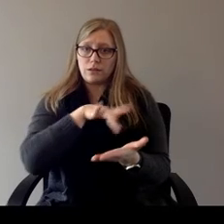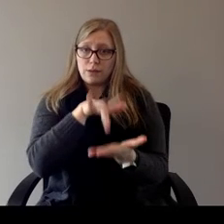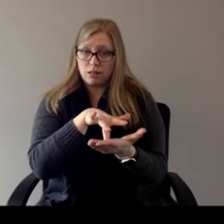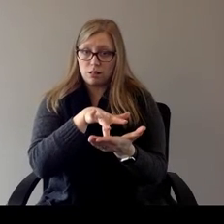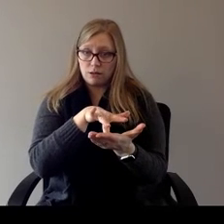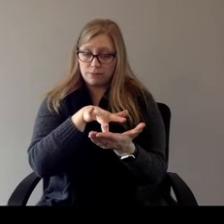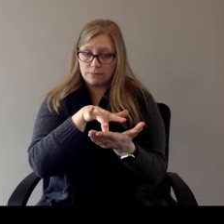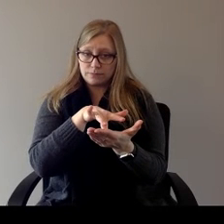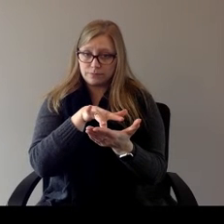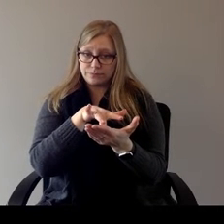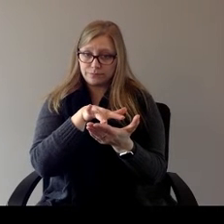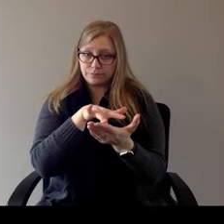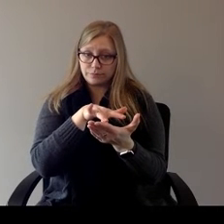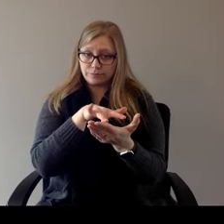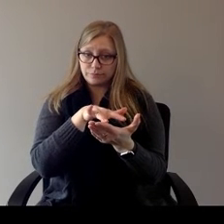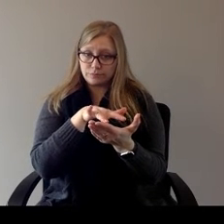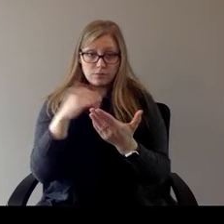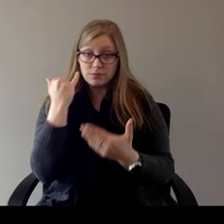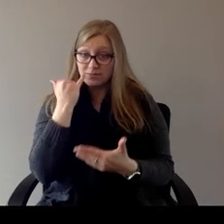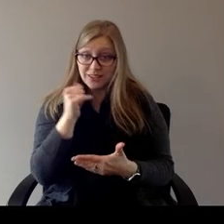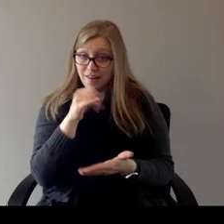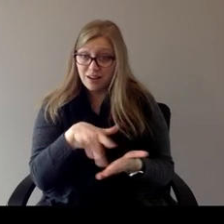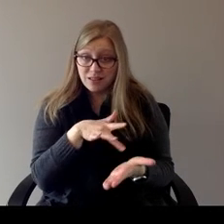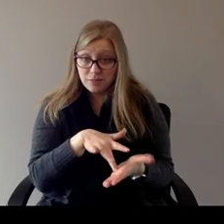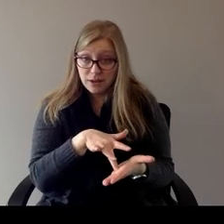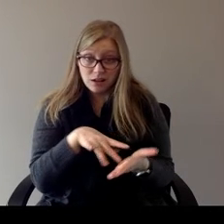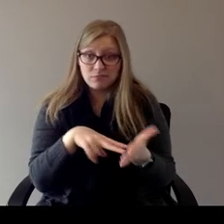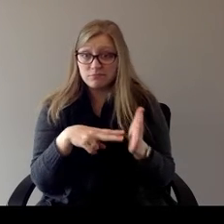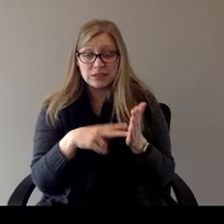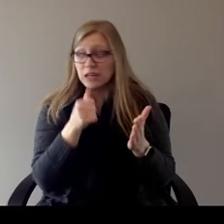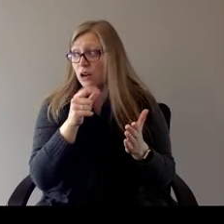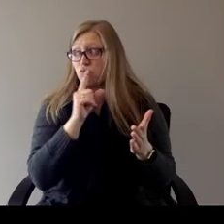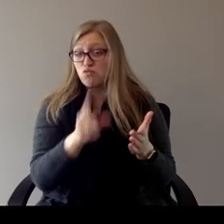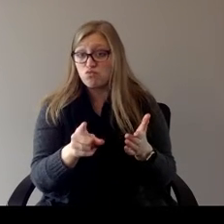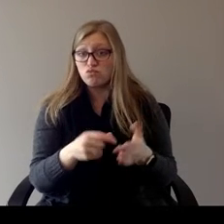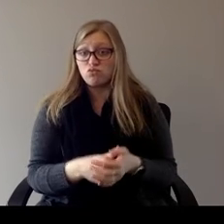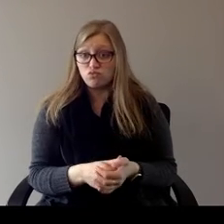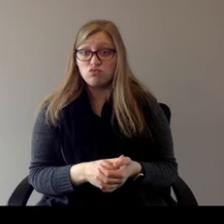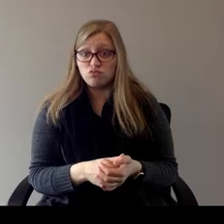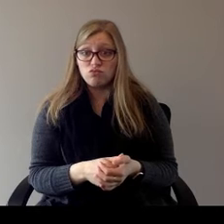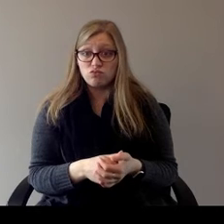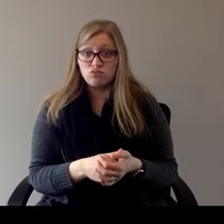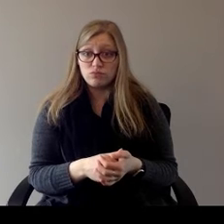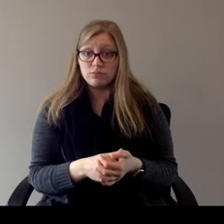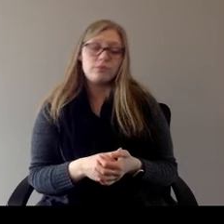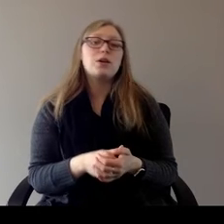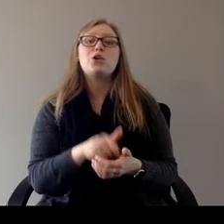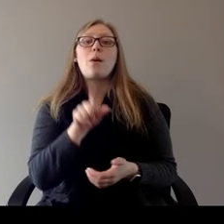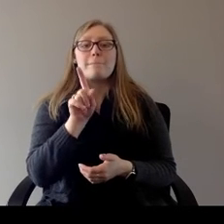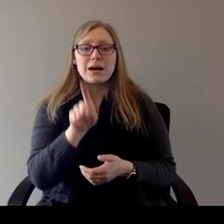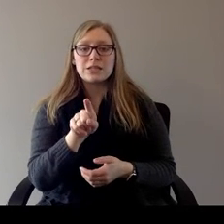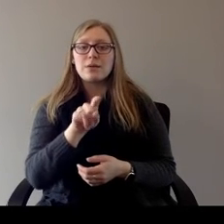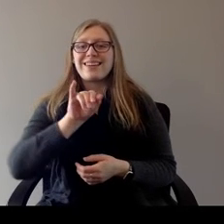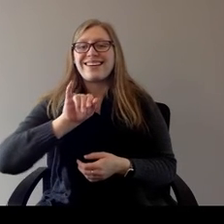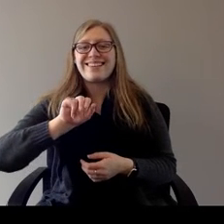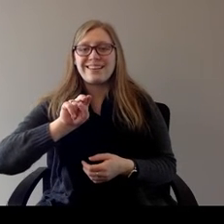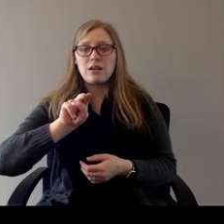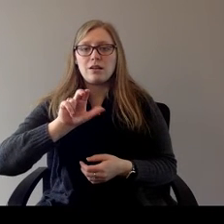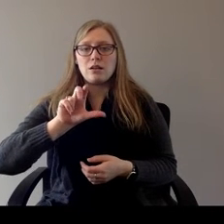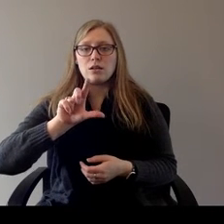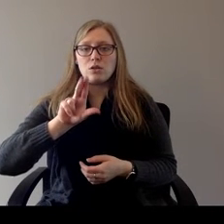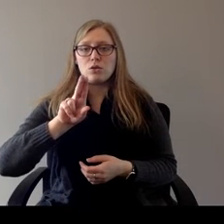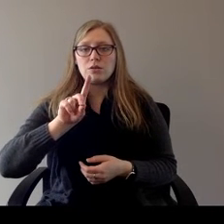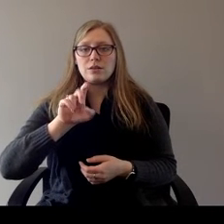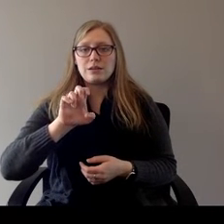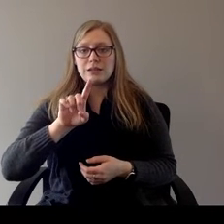Otherwise, it's not true. So that angle is the included angle between those two sides.